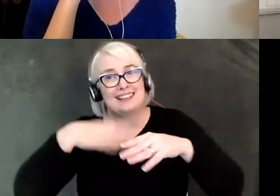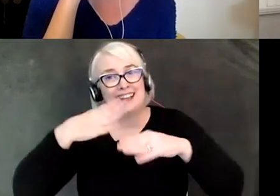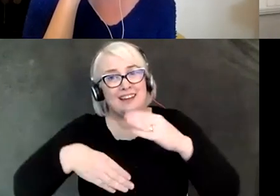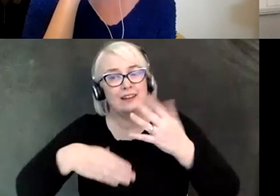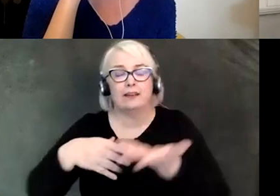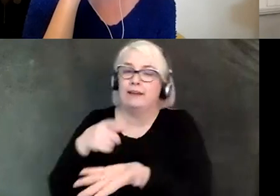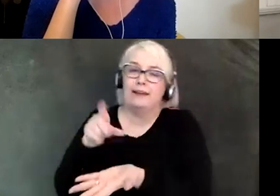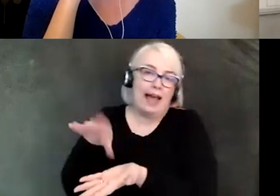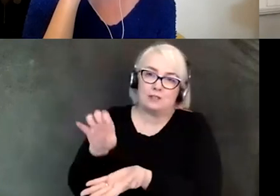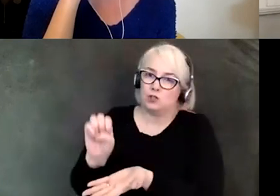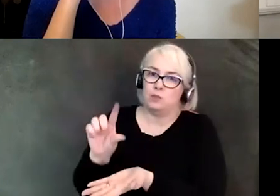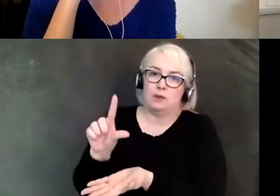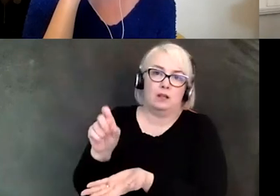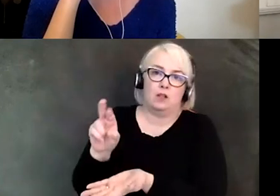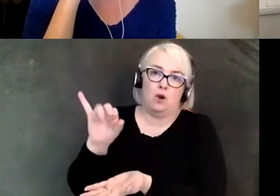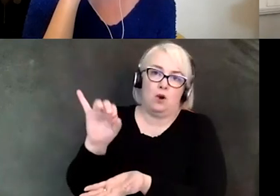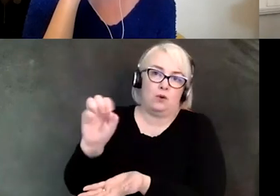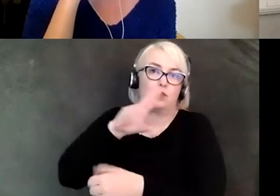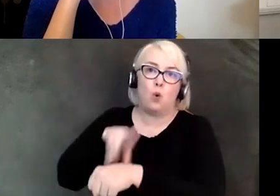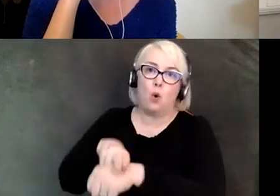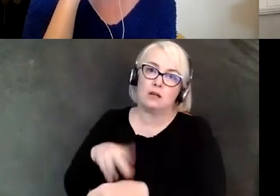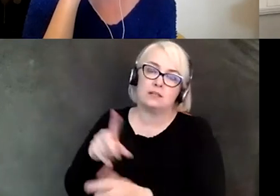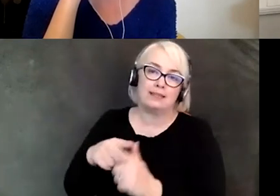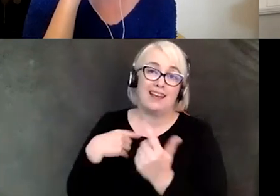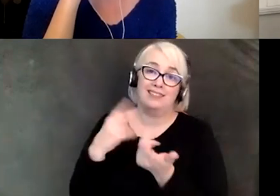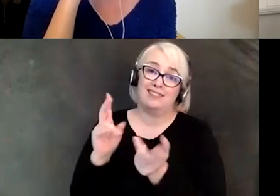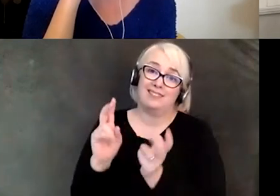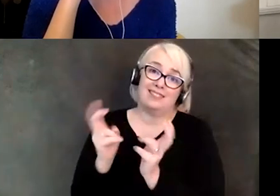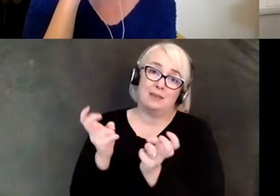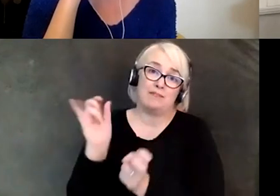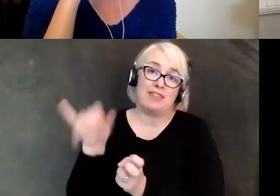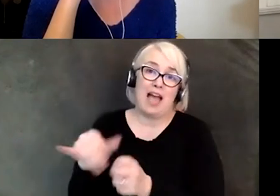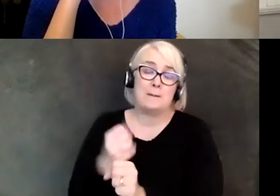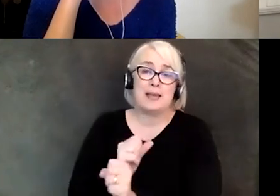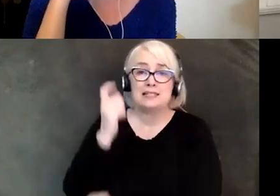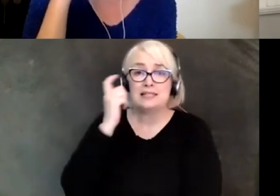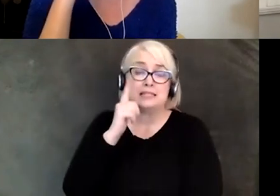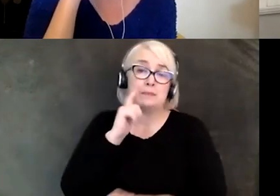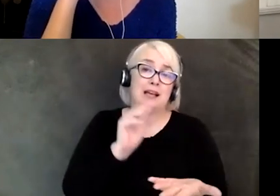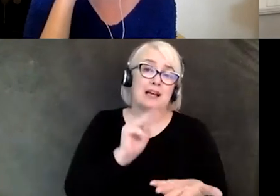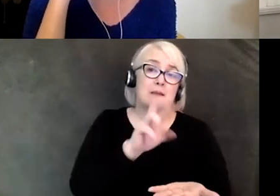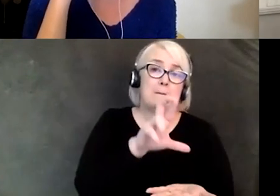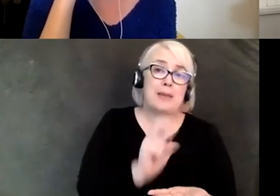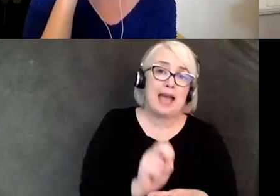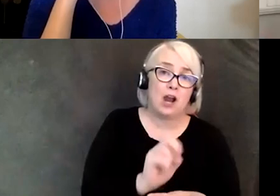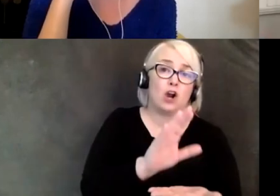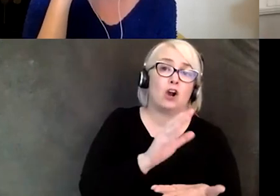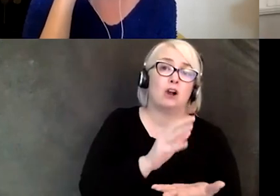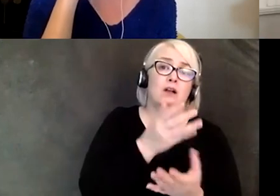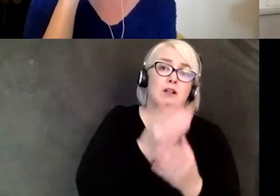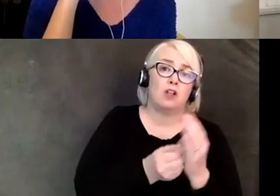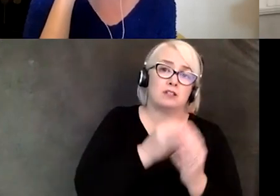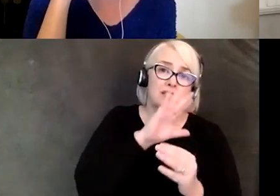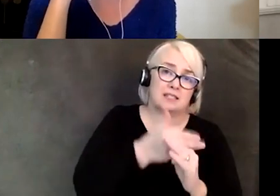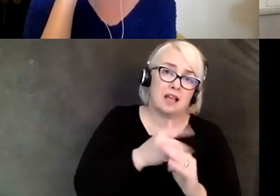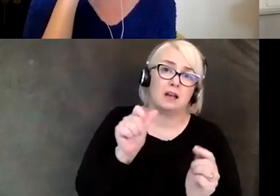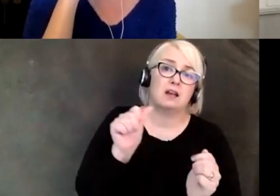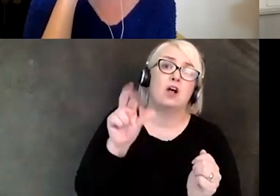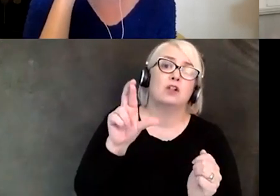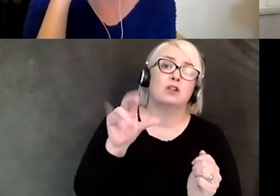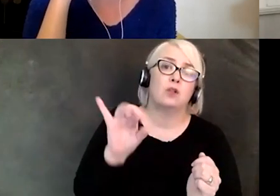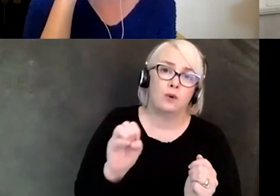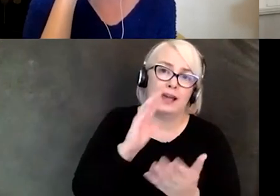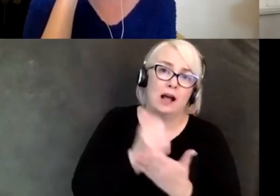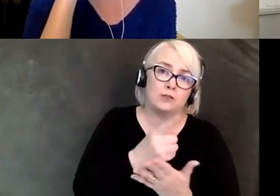then the theme of that made sense because Mare's lost the son and Lori's helped her through it. And now Lori's losing a son in a different